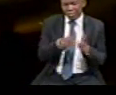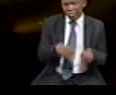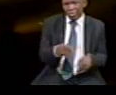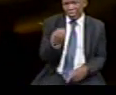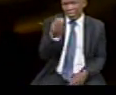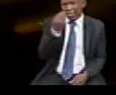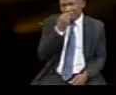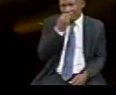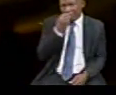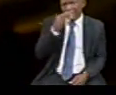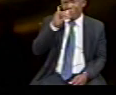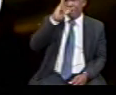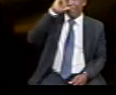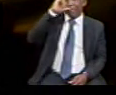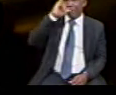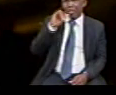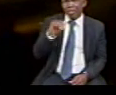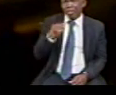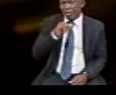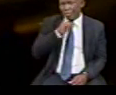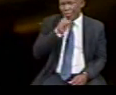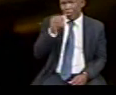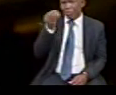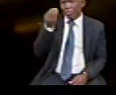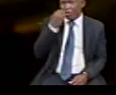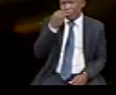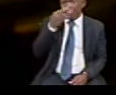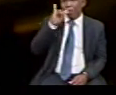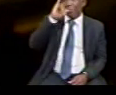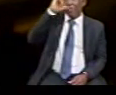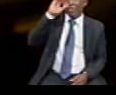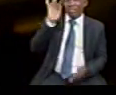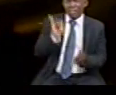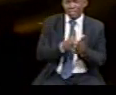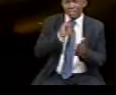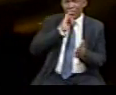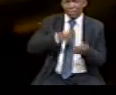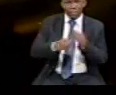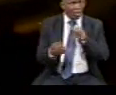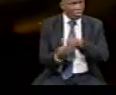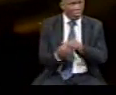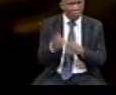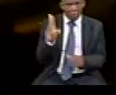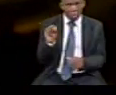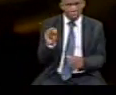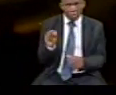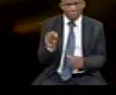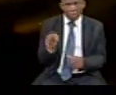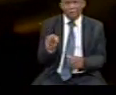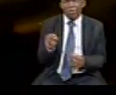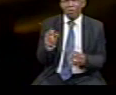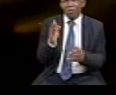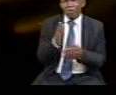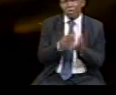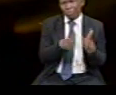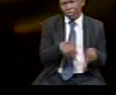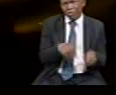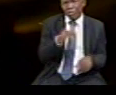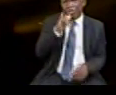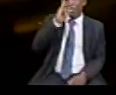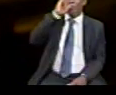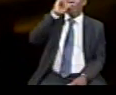ate. It's not the drinking that is the problem, it's what they drank. They were drinking alcohol. They were